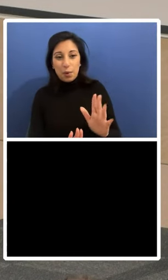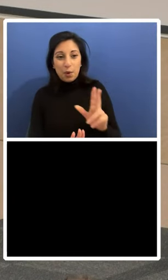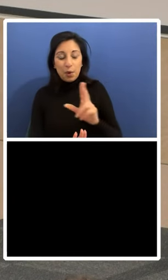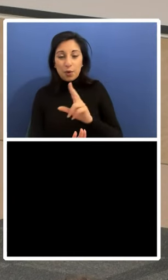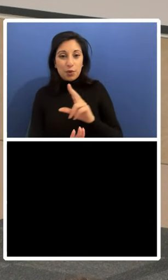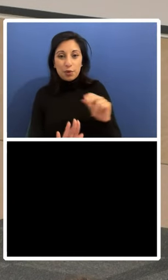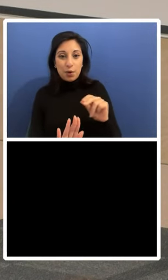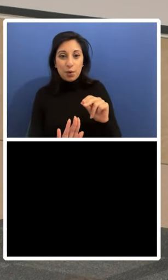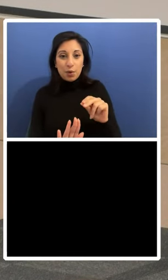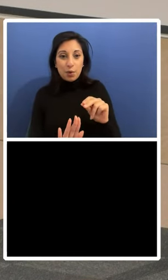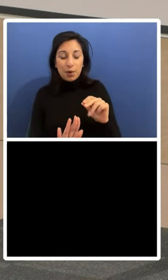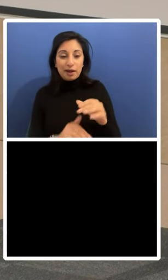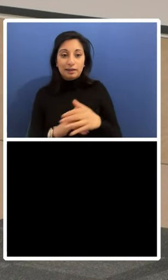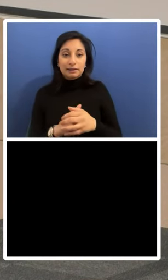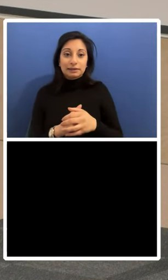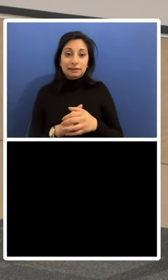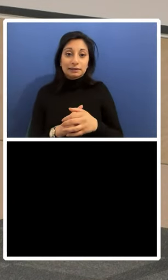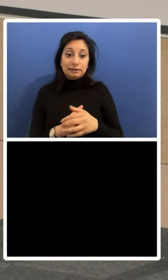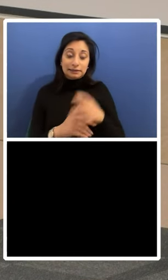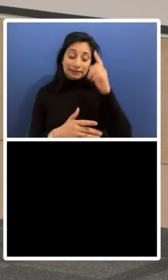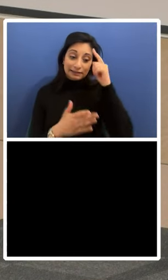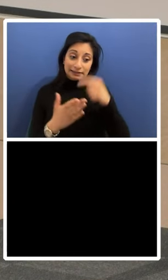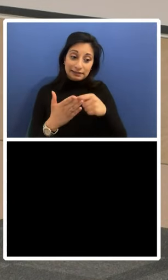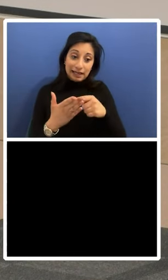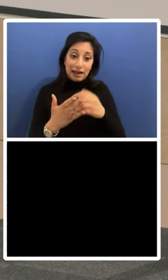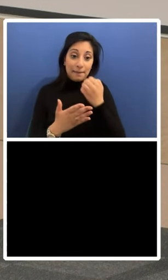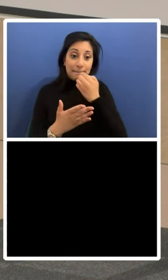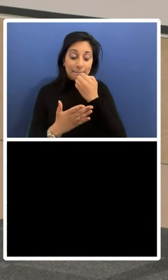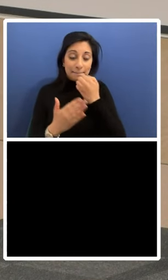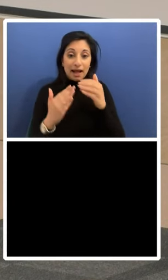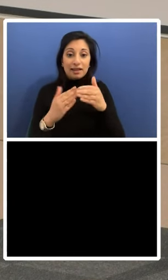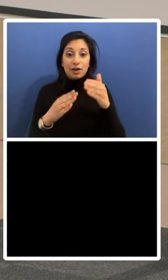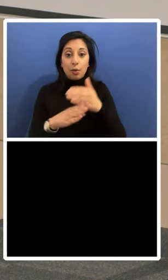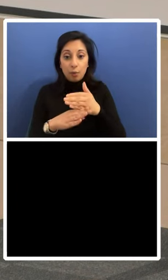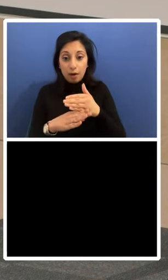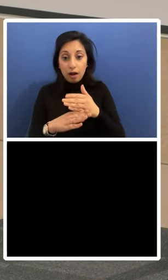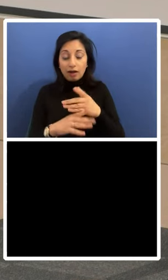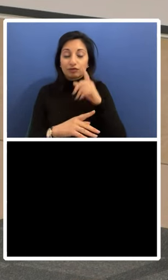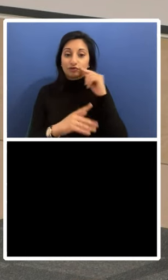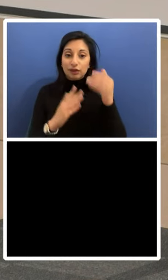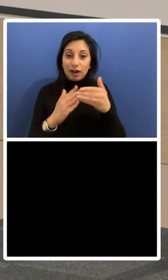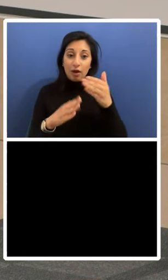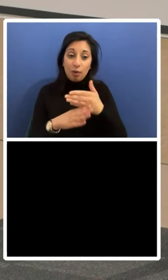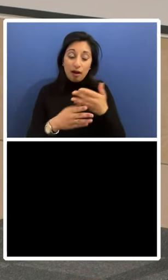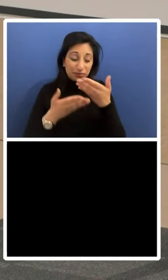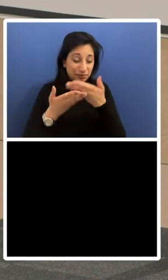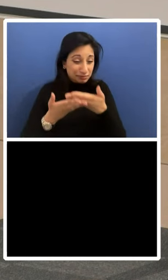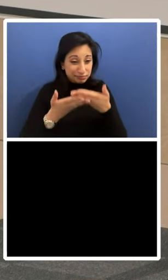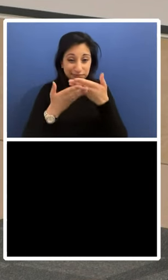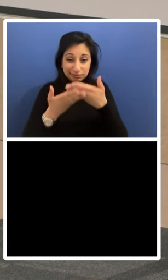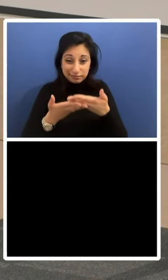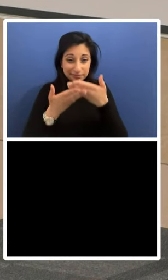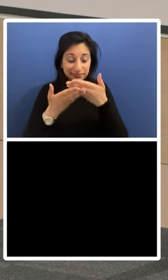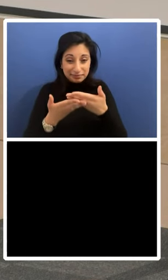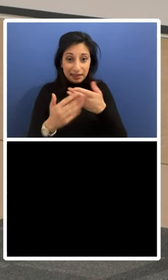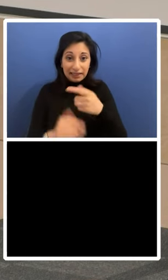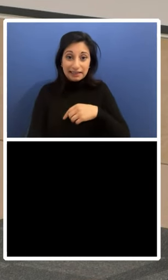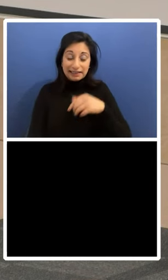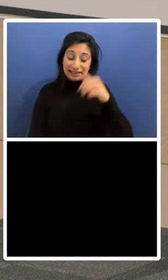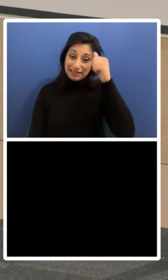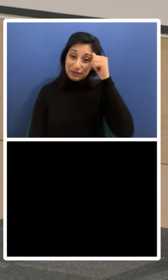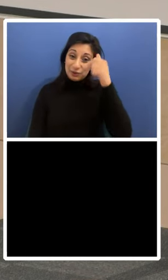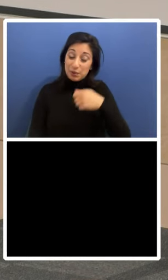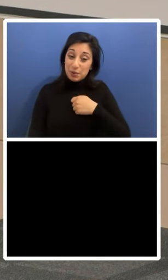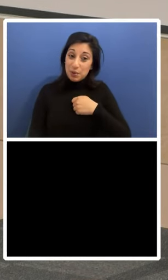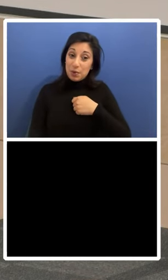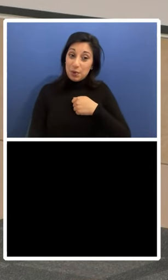wooden board, studying every day, maths homework, French homework, physics homework. And I know that I'm very lucky that I'm the kind of person that